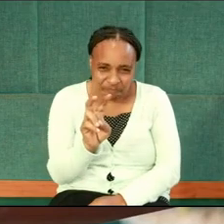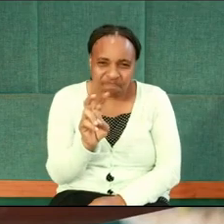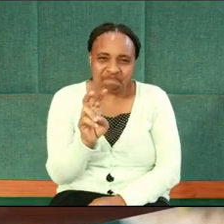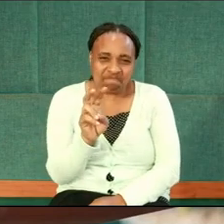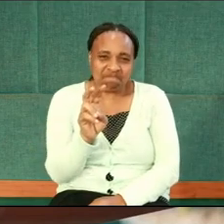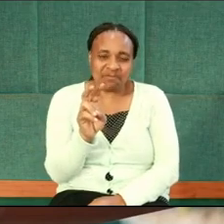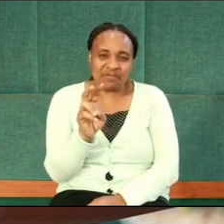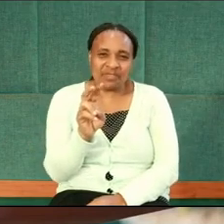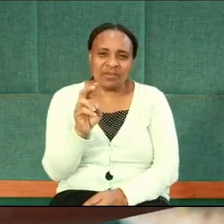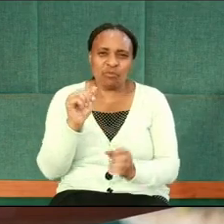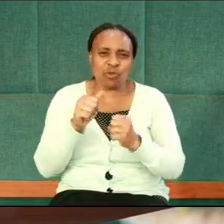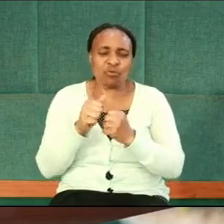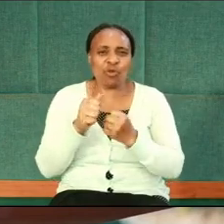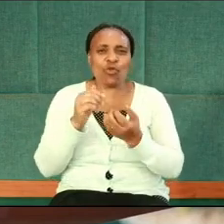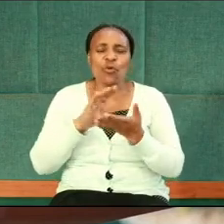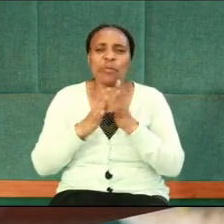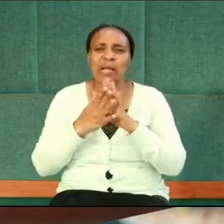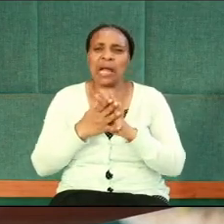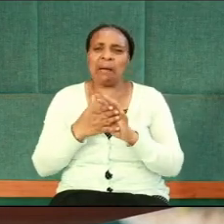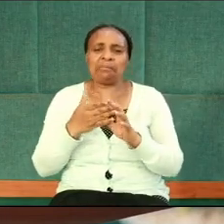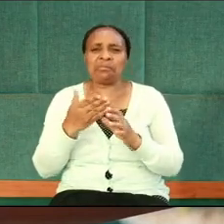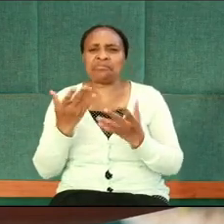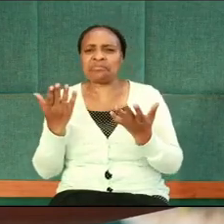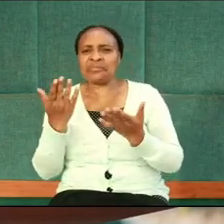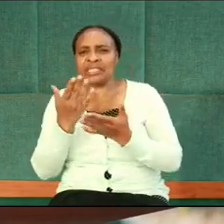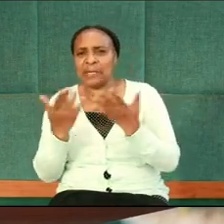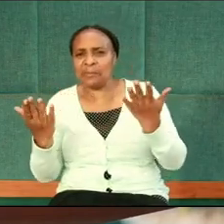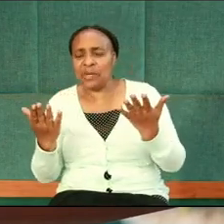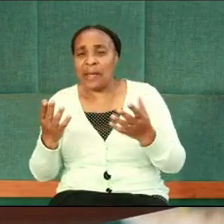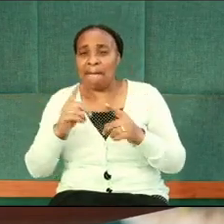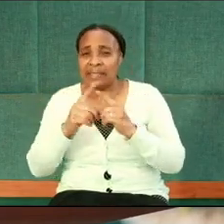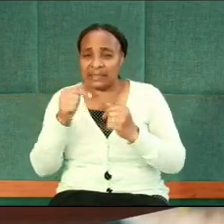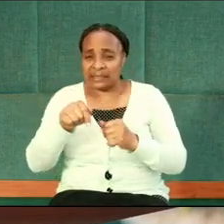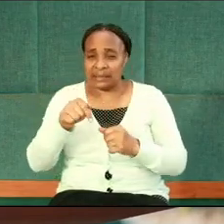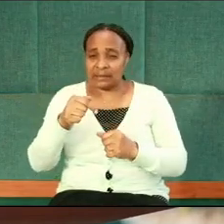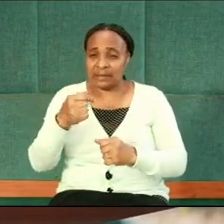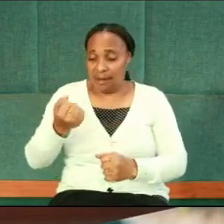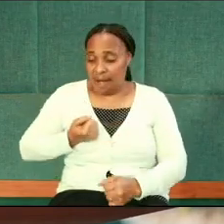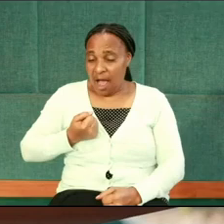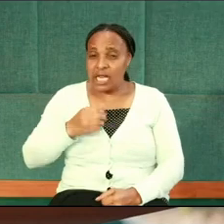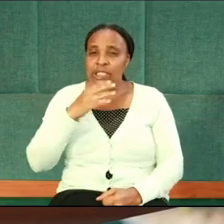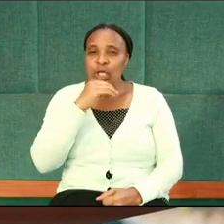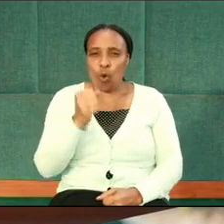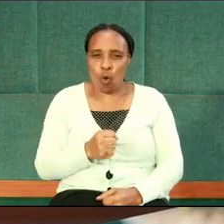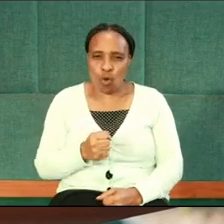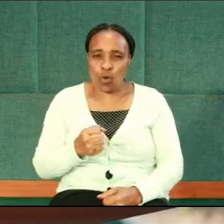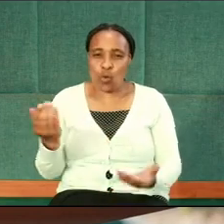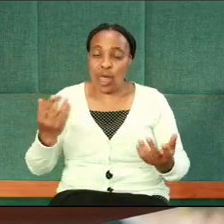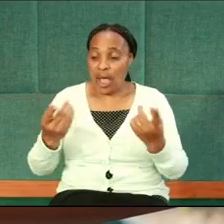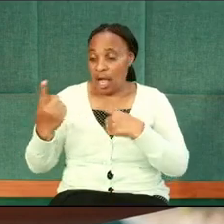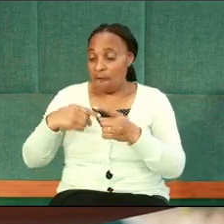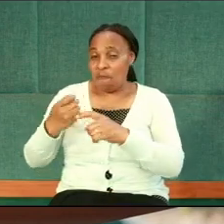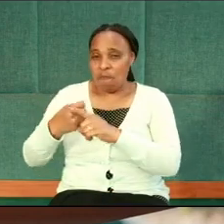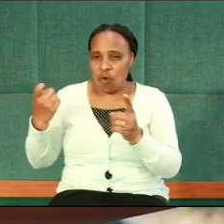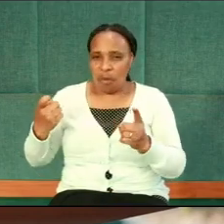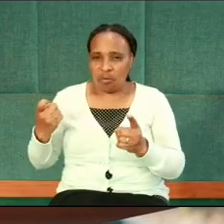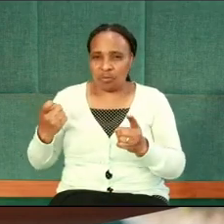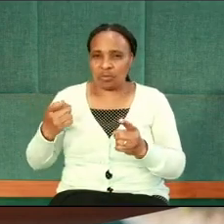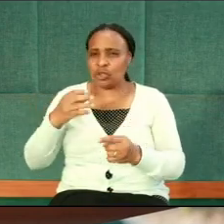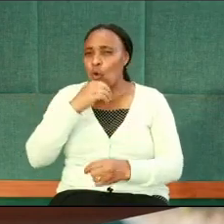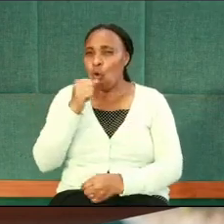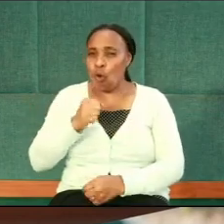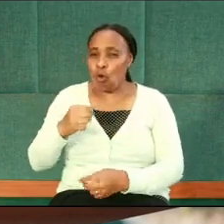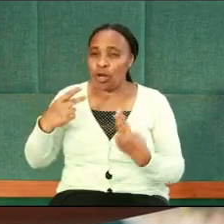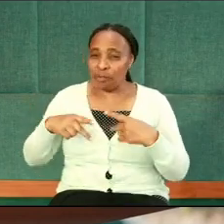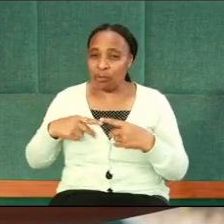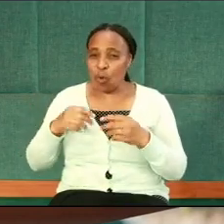to be, you know, they bewitch you. So this girl, there's an old lady, and from where I come from, you know what is happening with old guys and